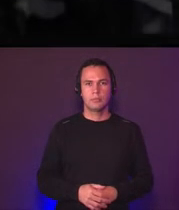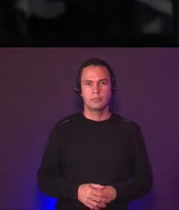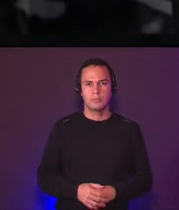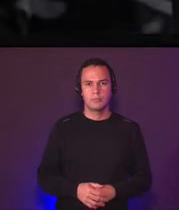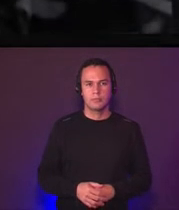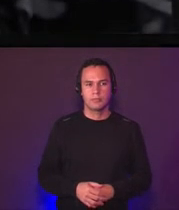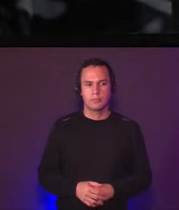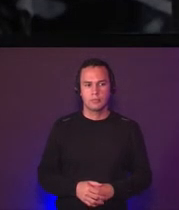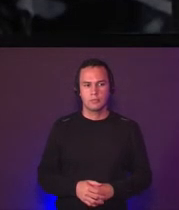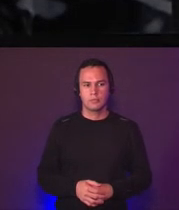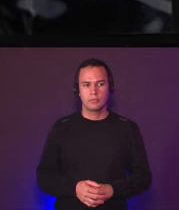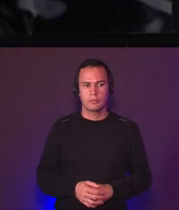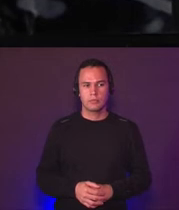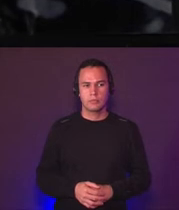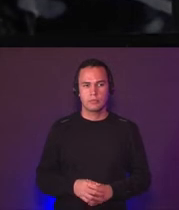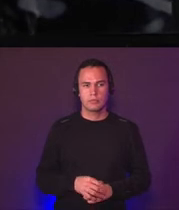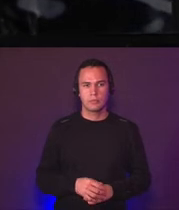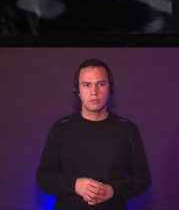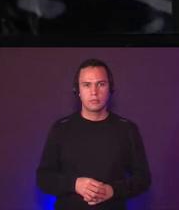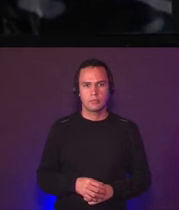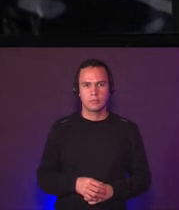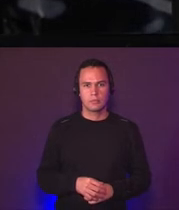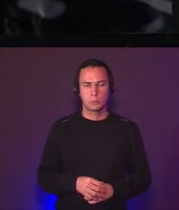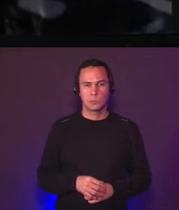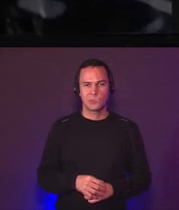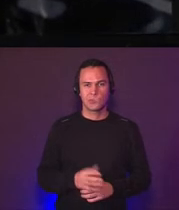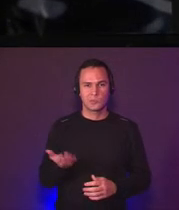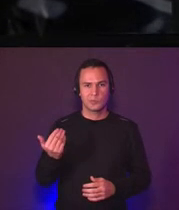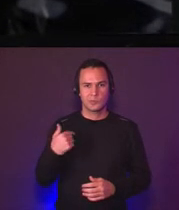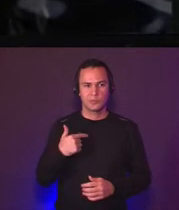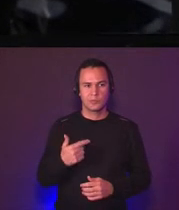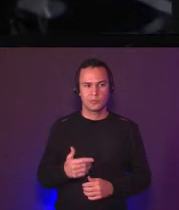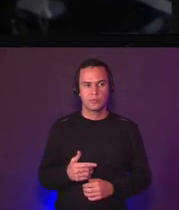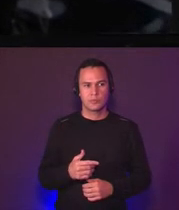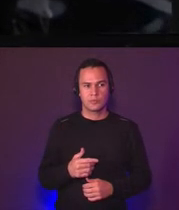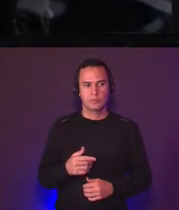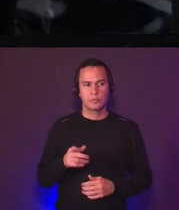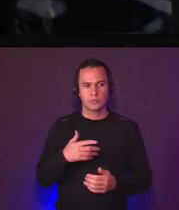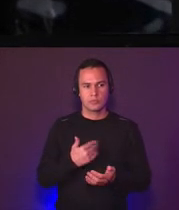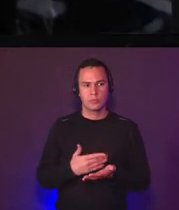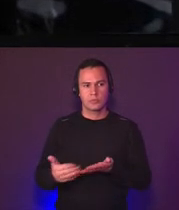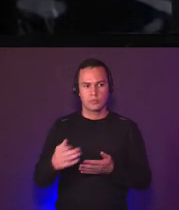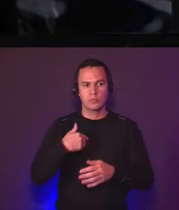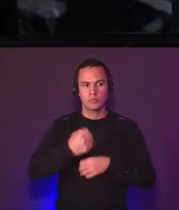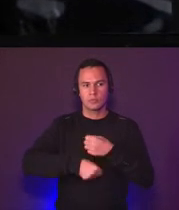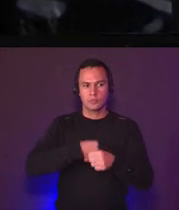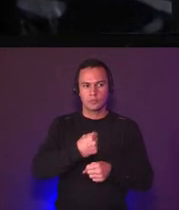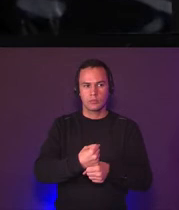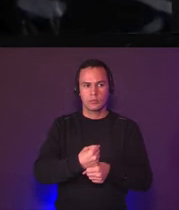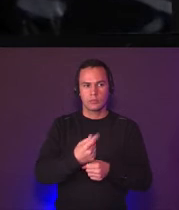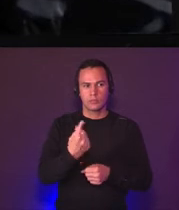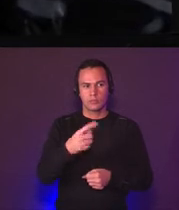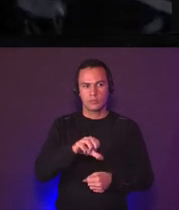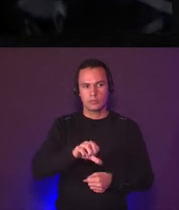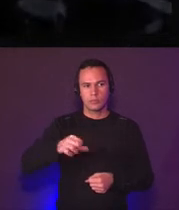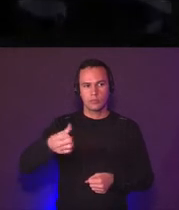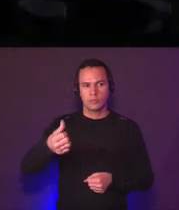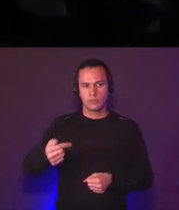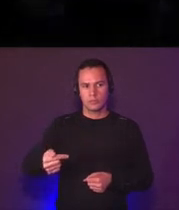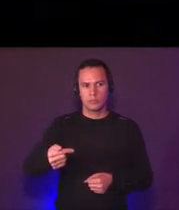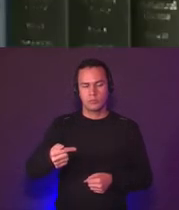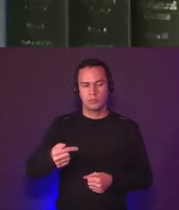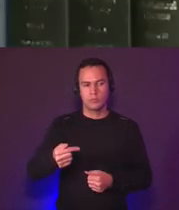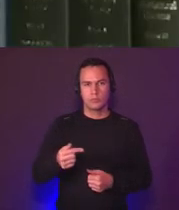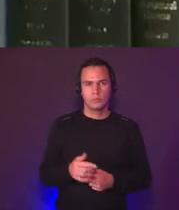Precision journalism is a classic globally, but it all started with you in 1967. When did you start getting acquainted